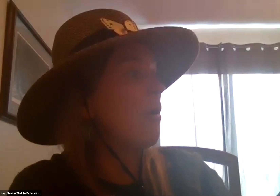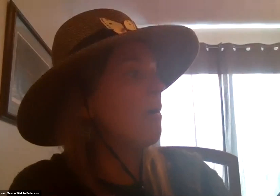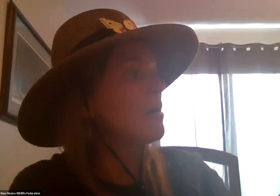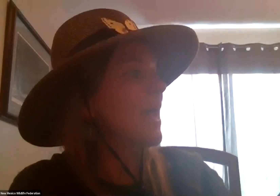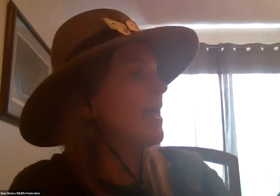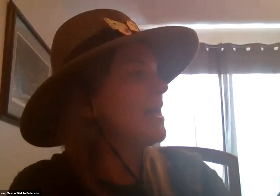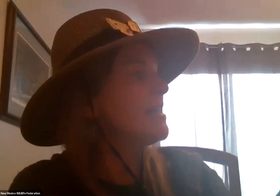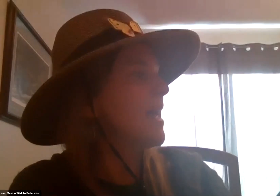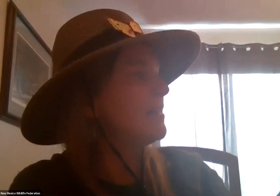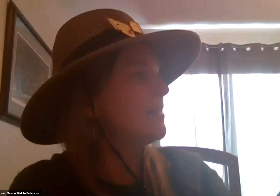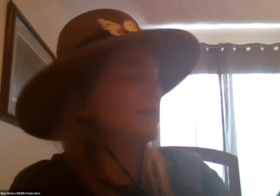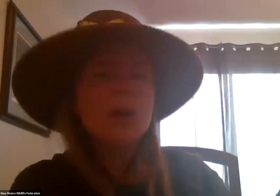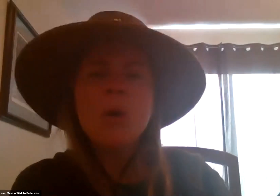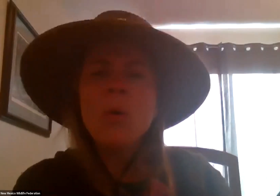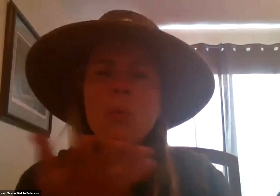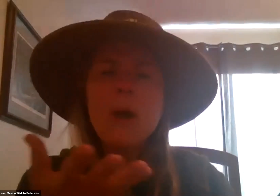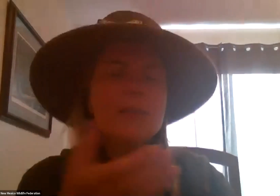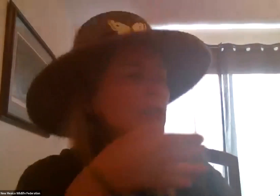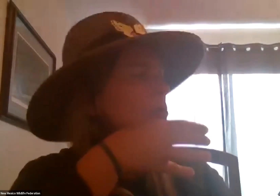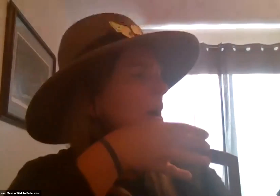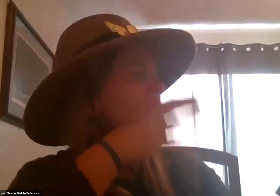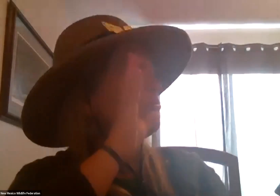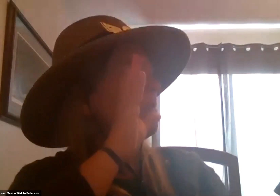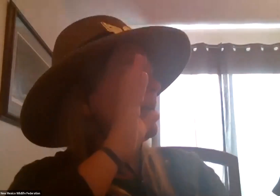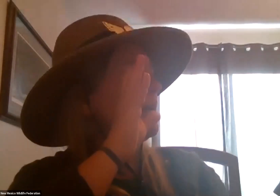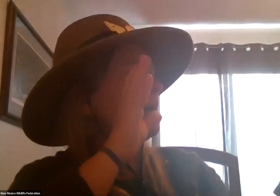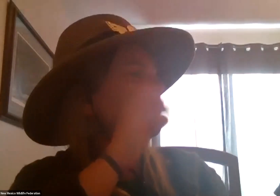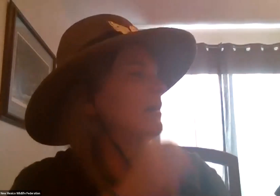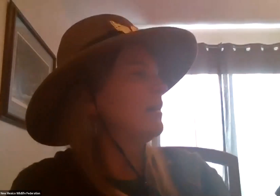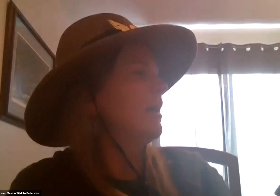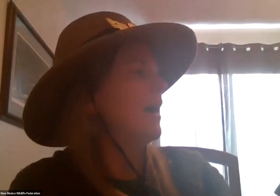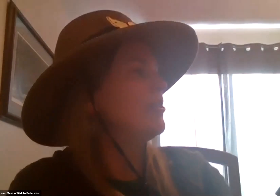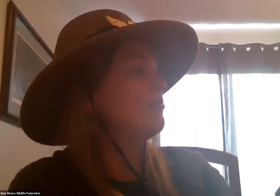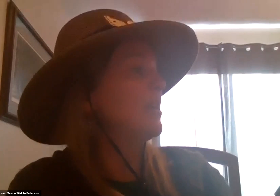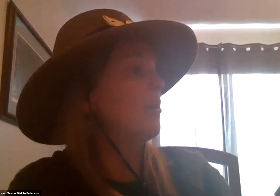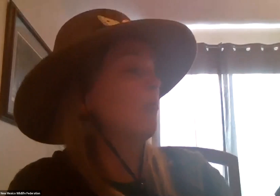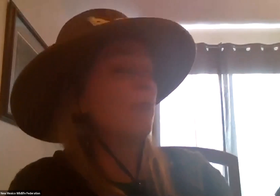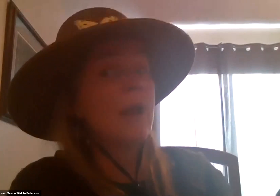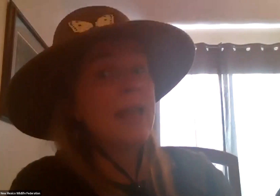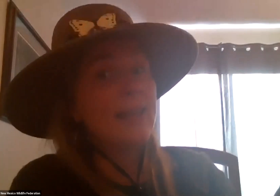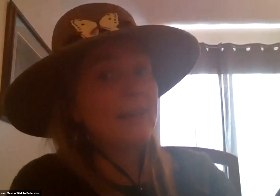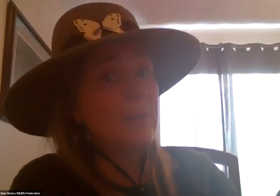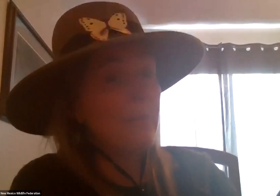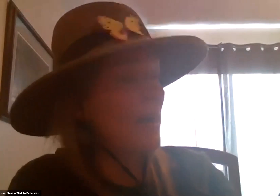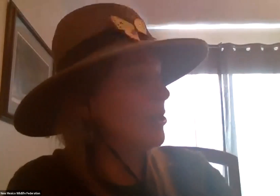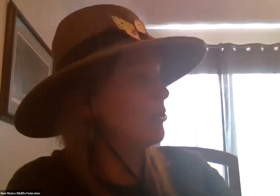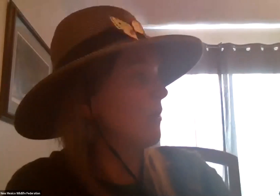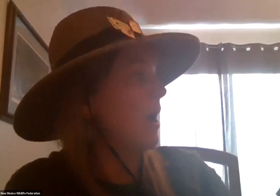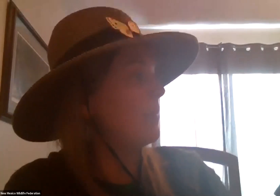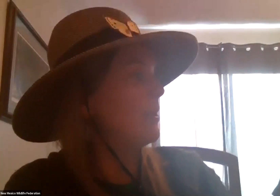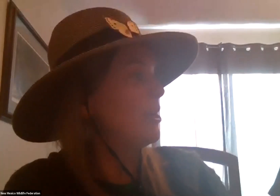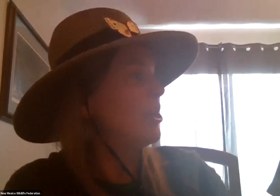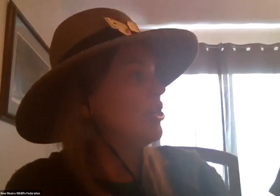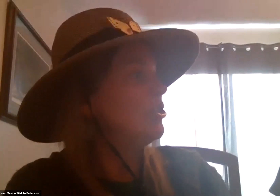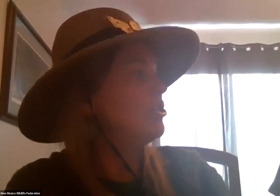and farm and nest. What do I drink? I drink rain by the